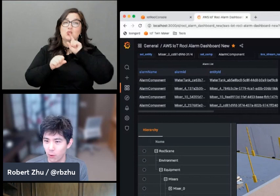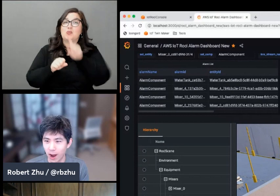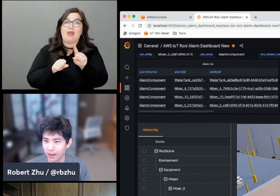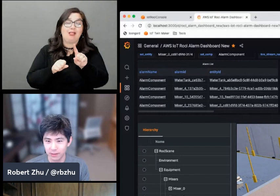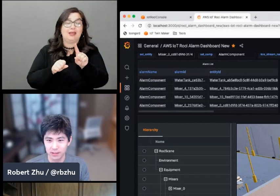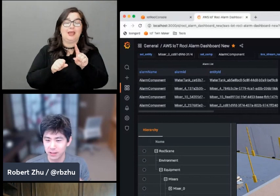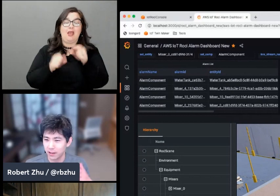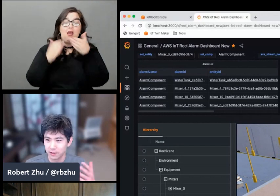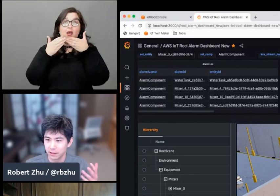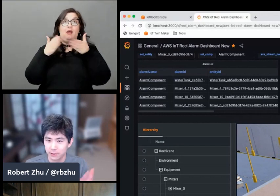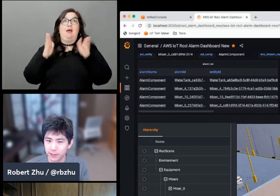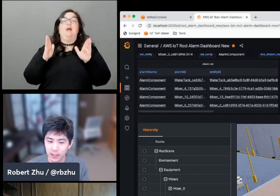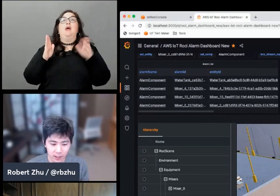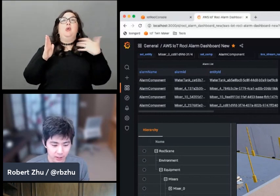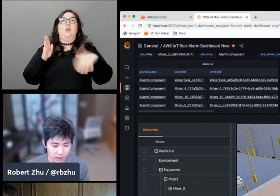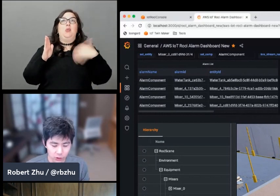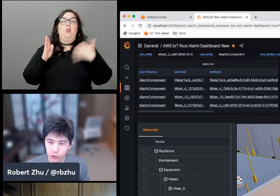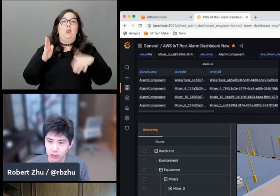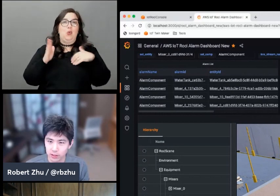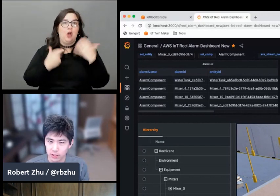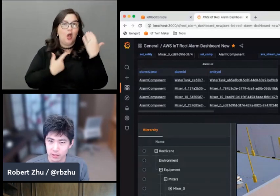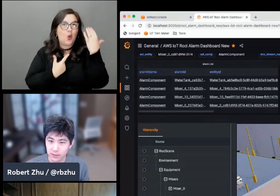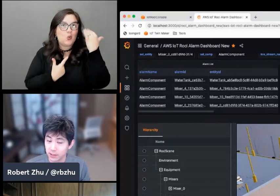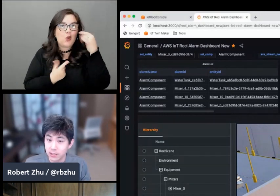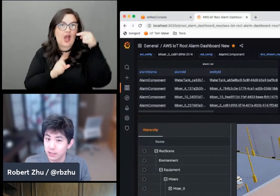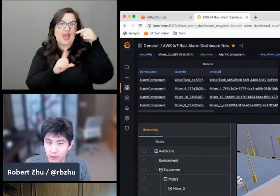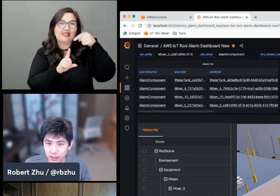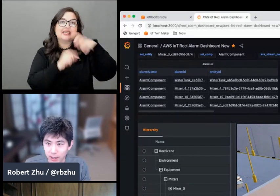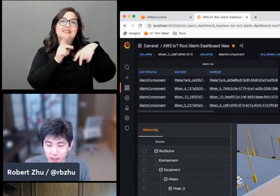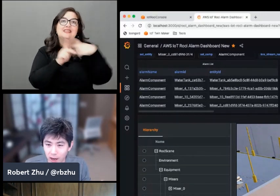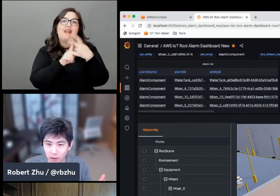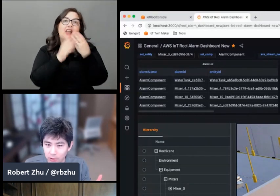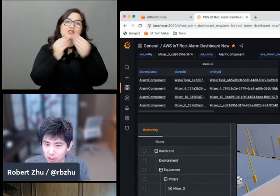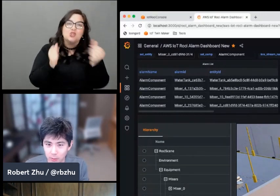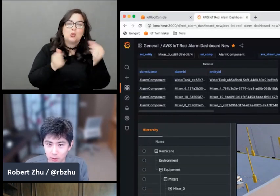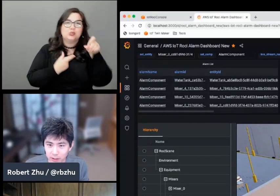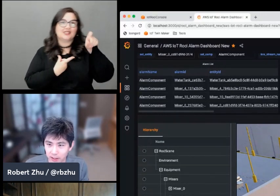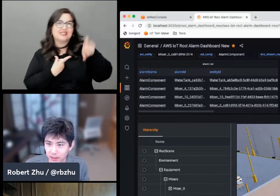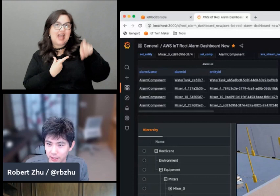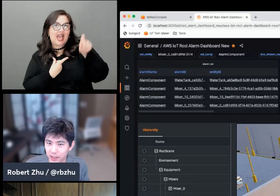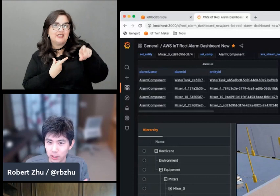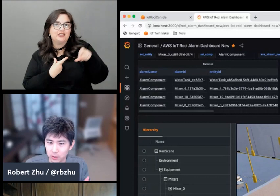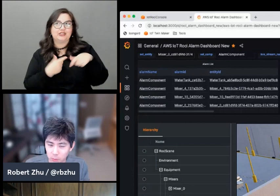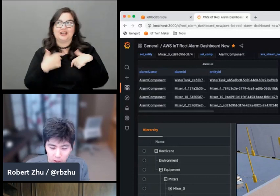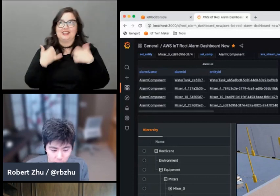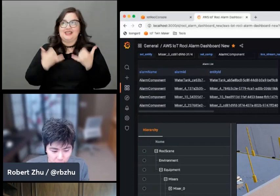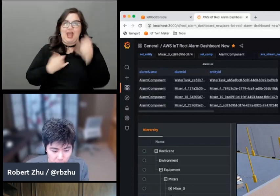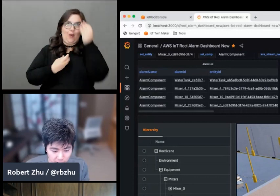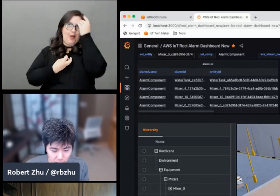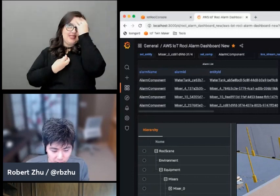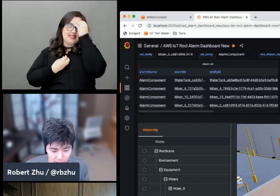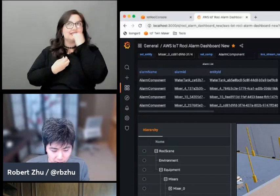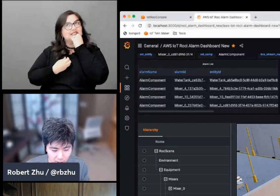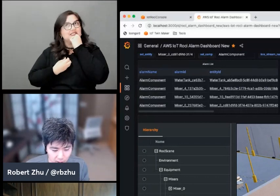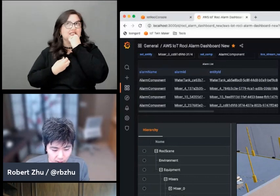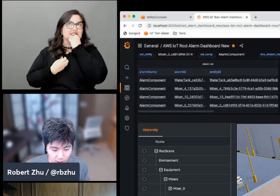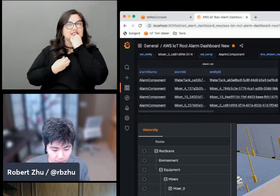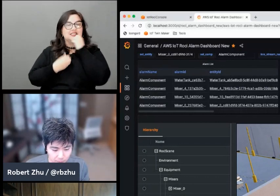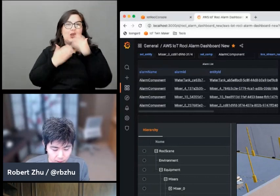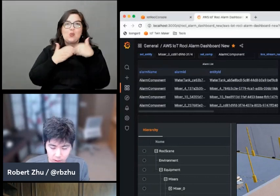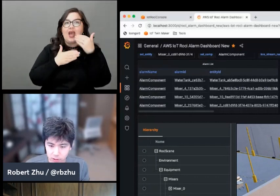terms of why this kind of solution is even necessary. And now, I'm already thinking like, hey, what could we do next with this